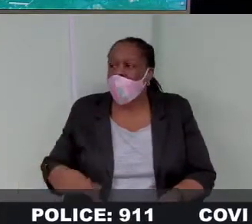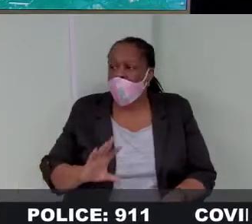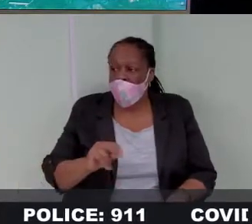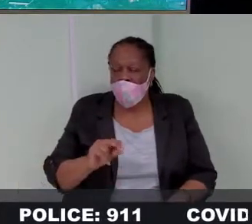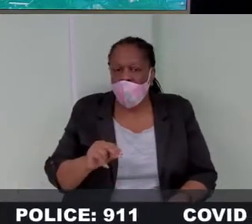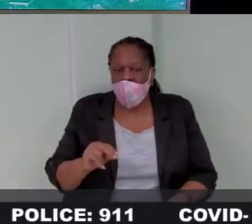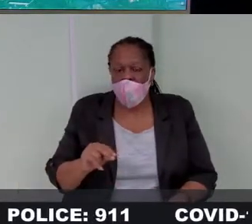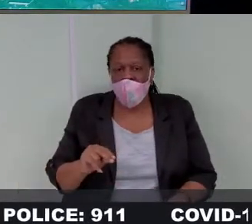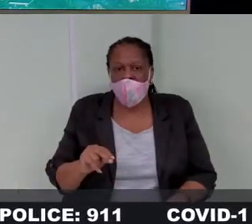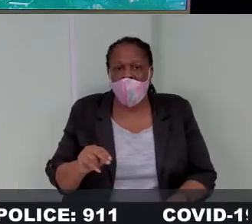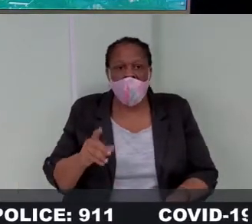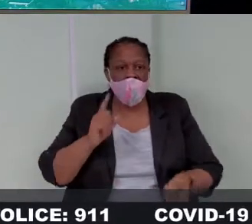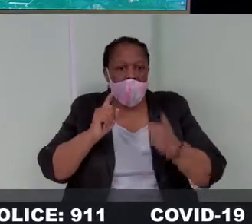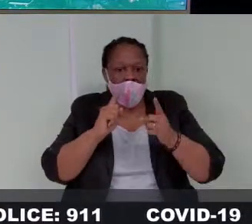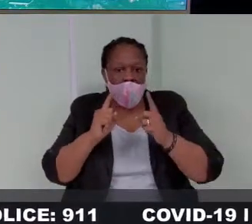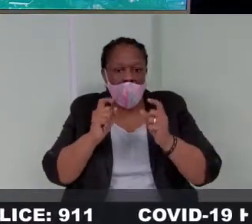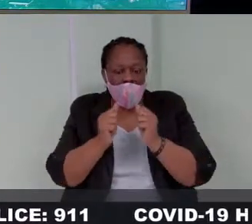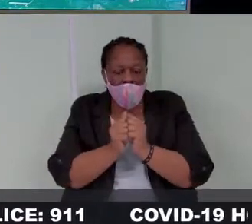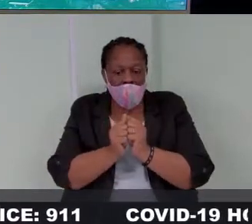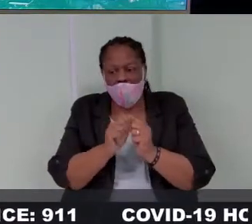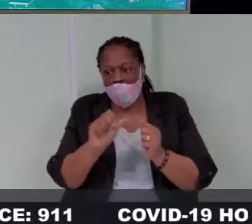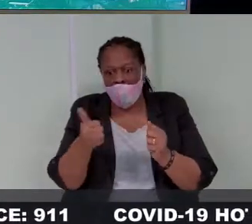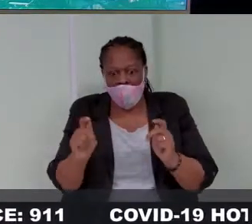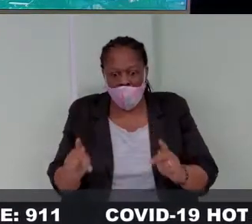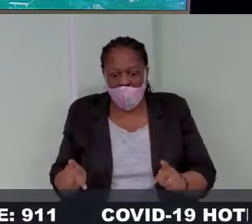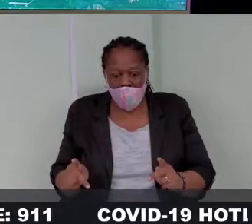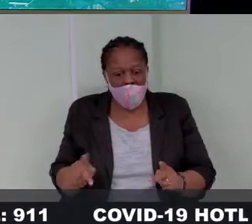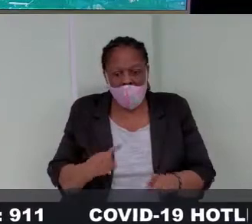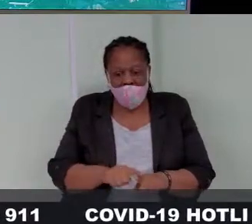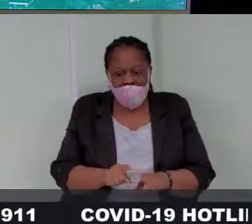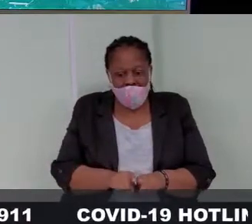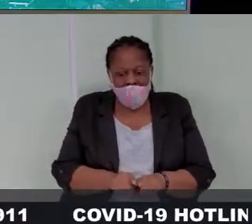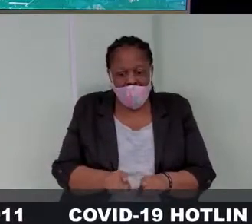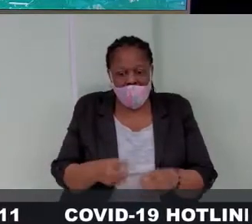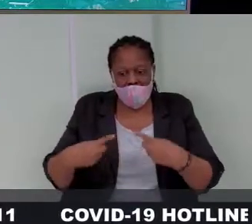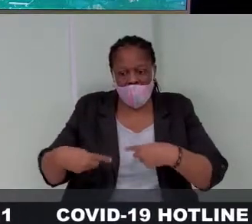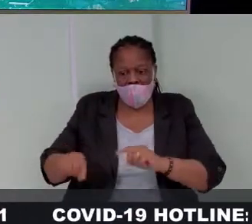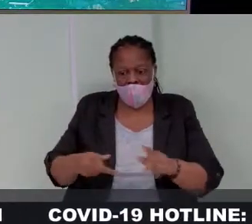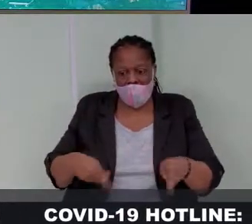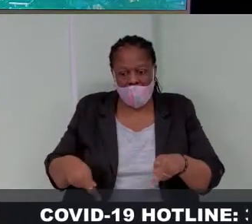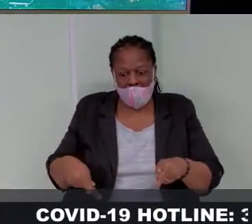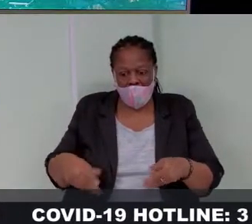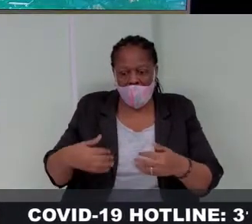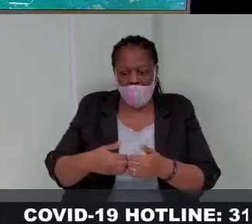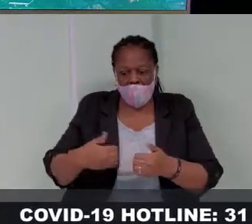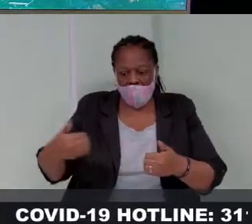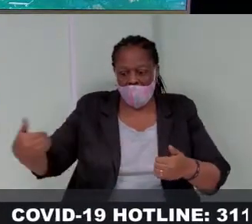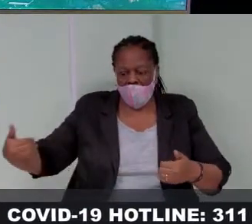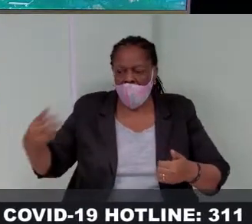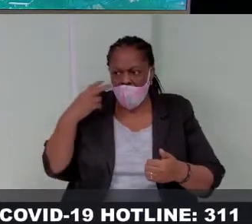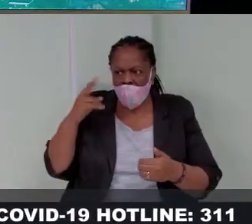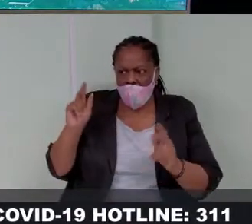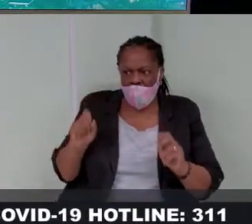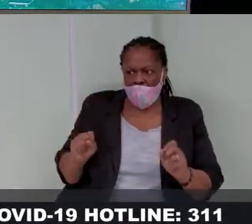physical distancing suggests separating at least 3 to 6 feet. So the correct terminology now is